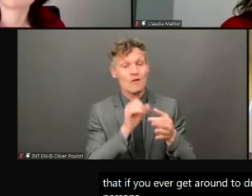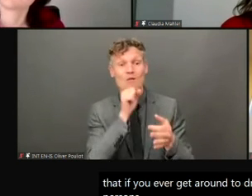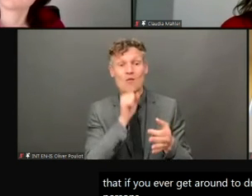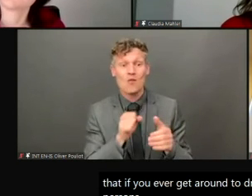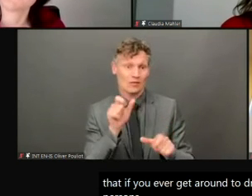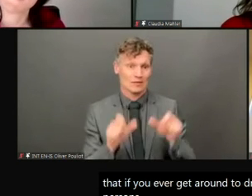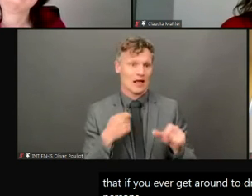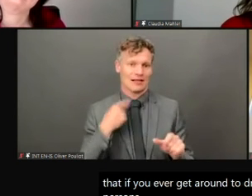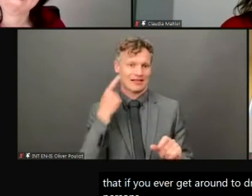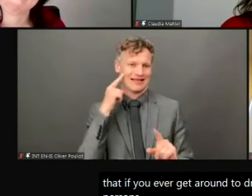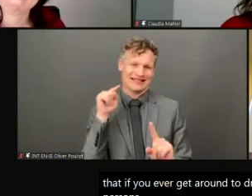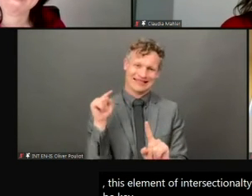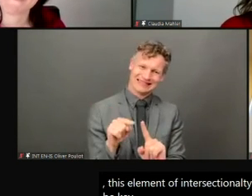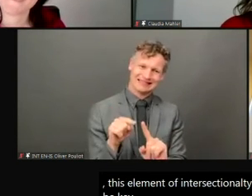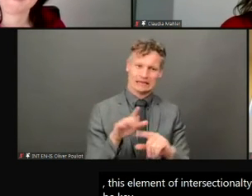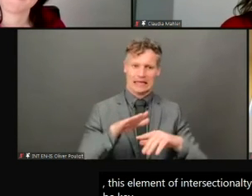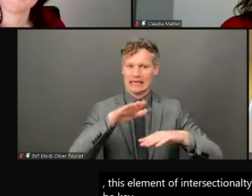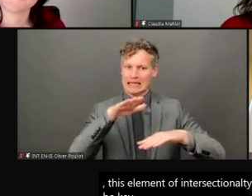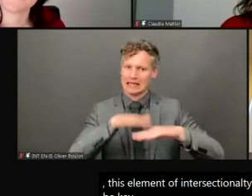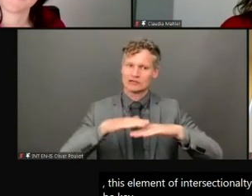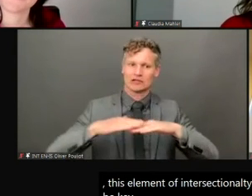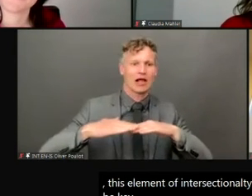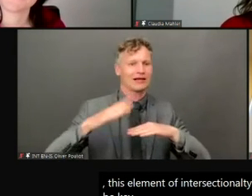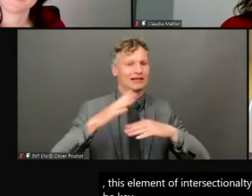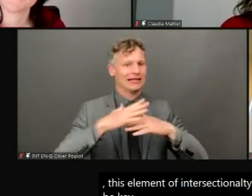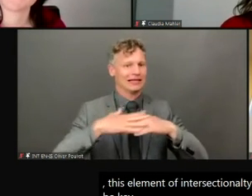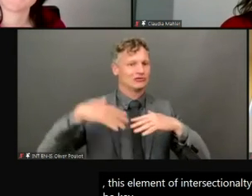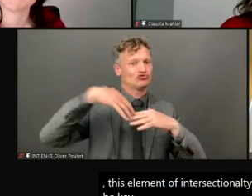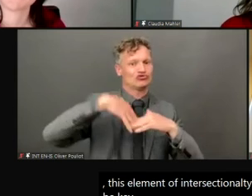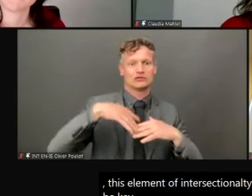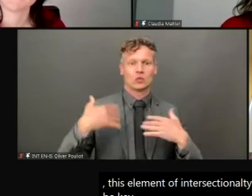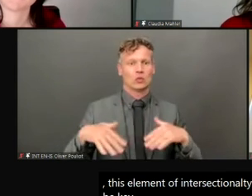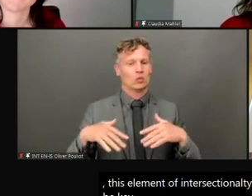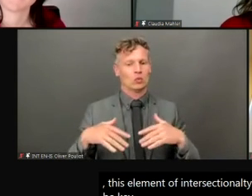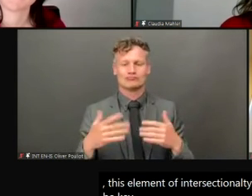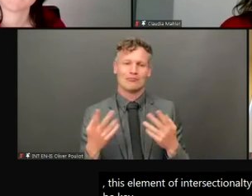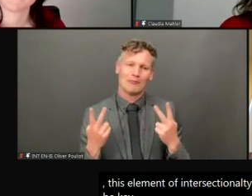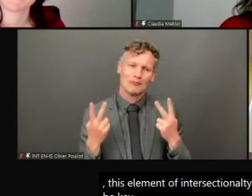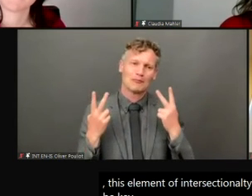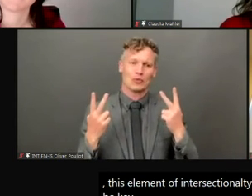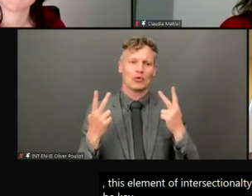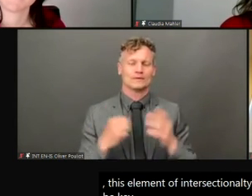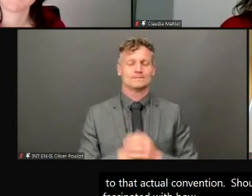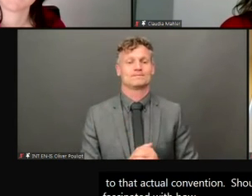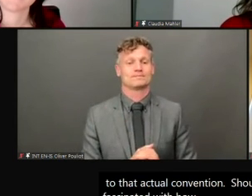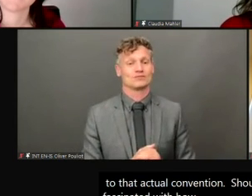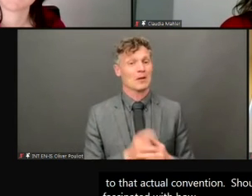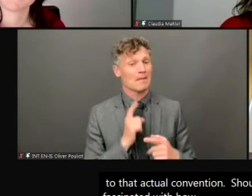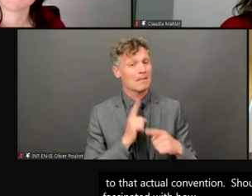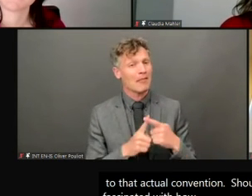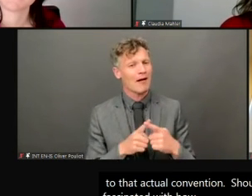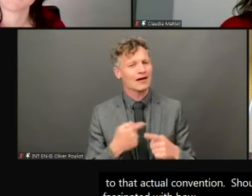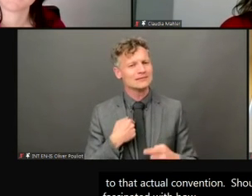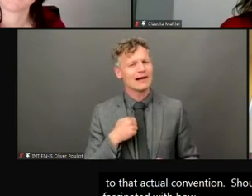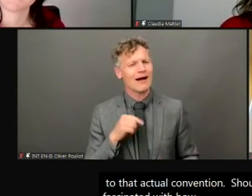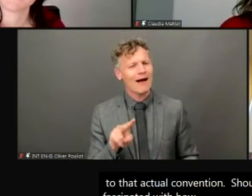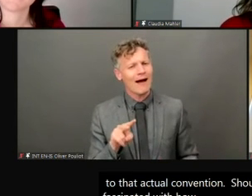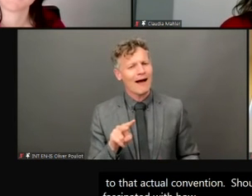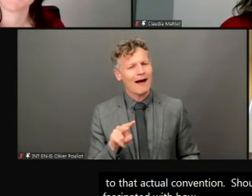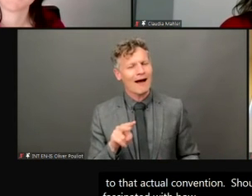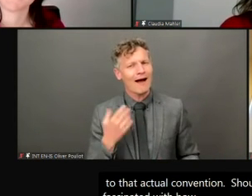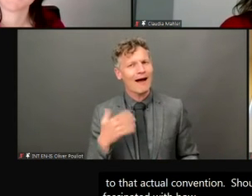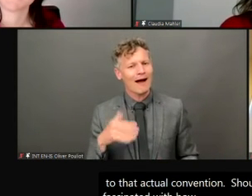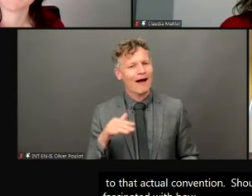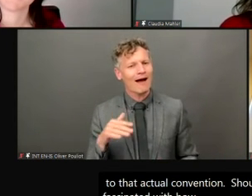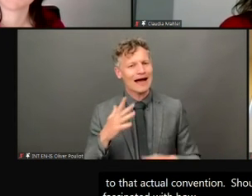key to that actual convention. Should I also say I'm fascinated with how indigeneity also spans with